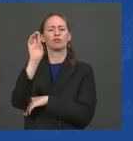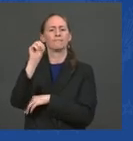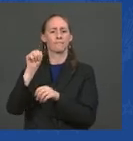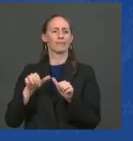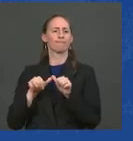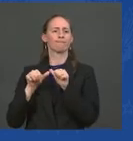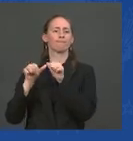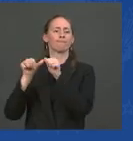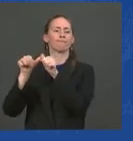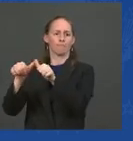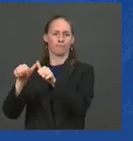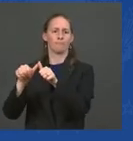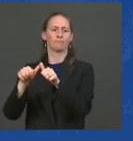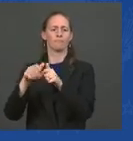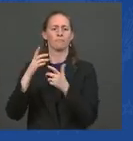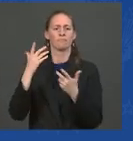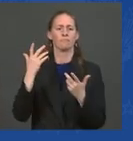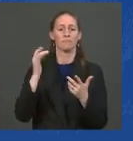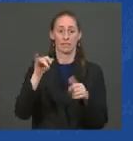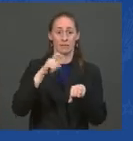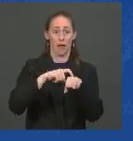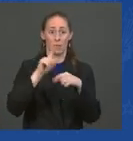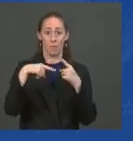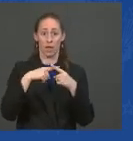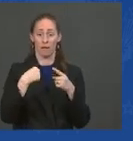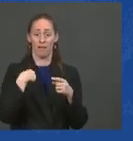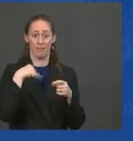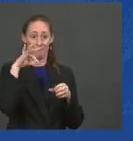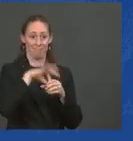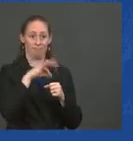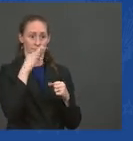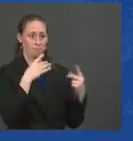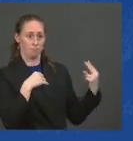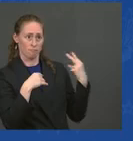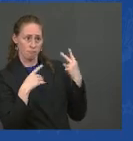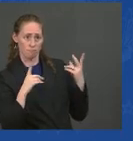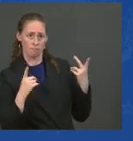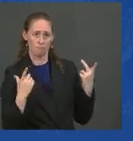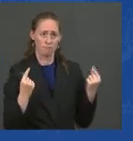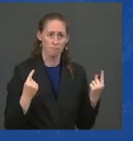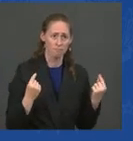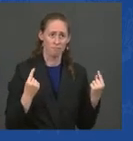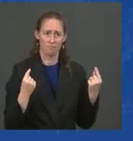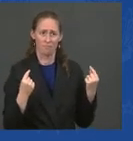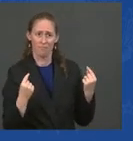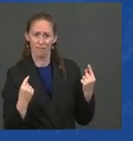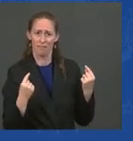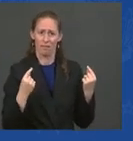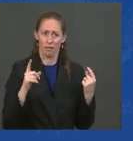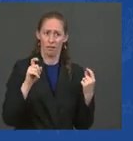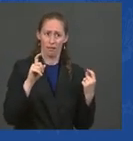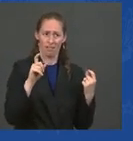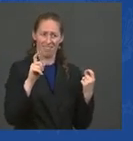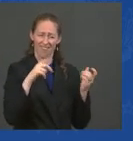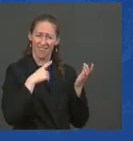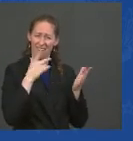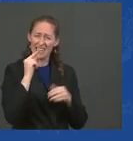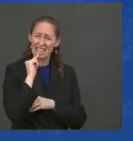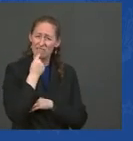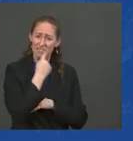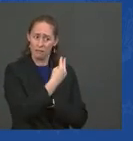wondered, do we mean it still? The United States of America, do we mean it?